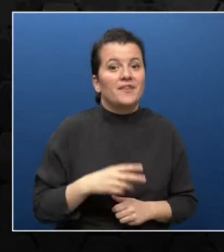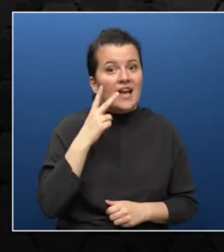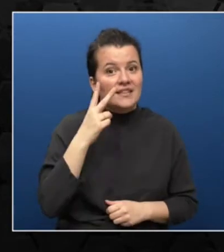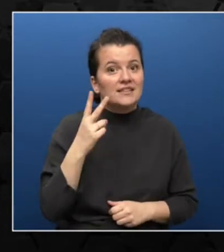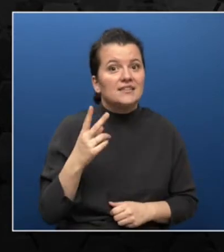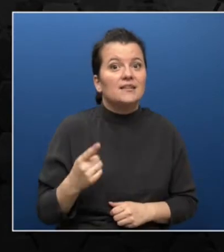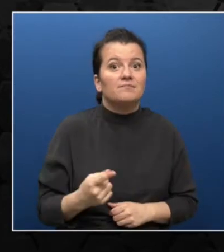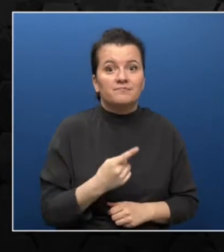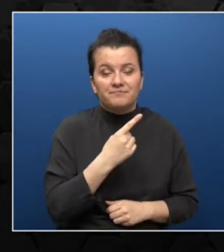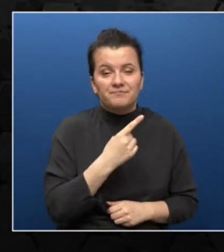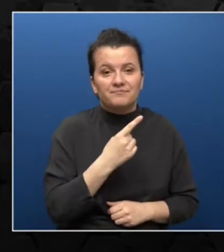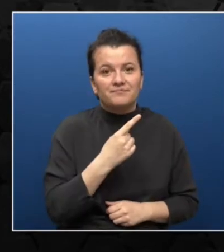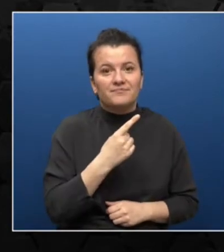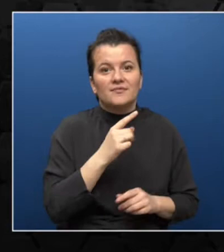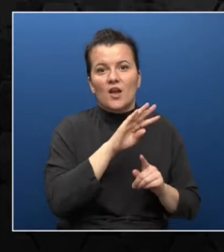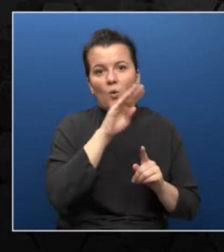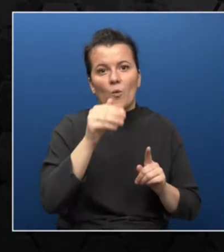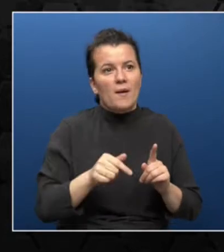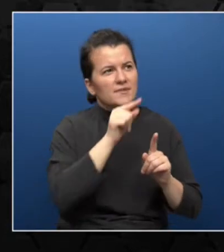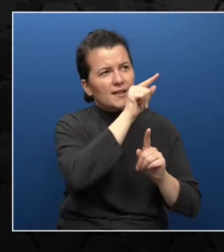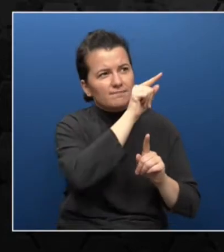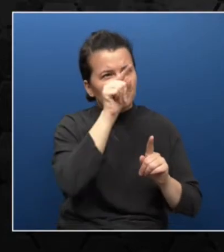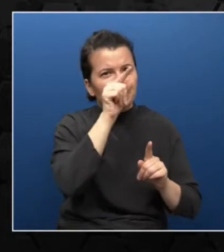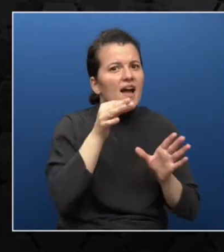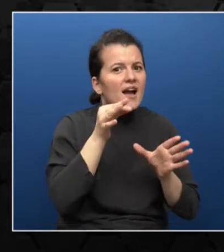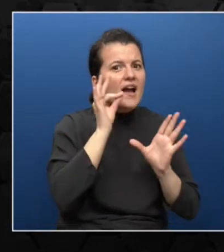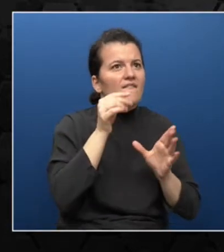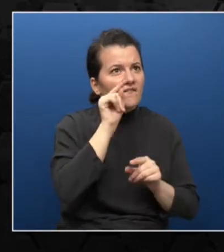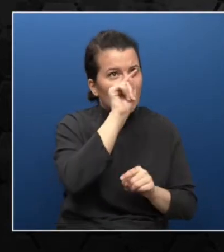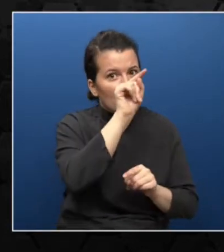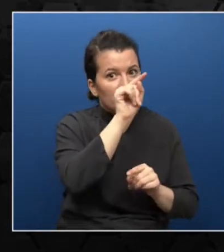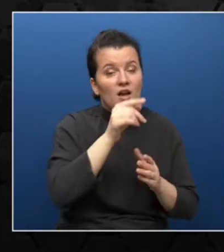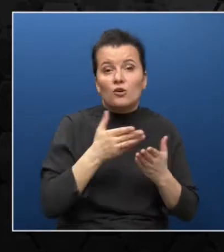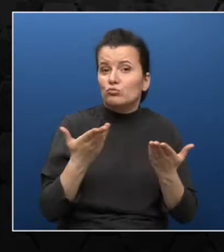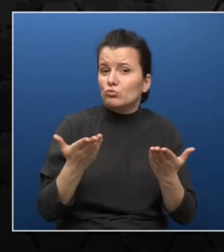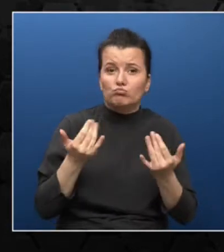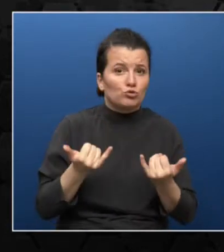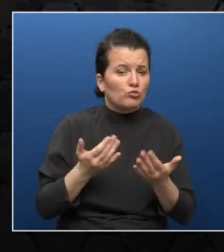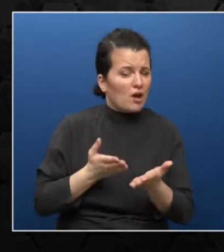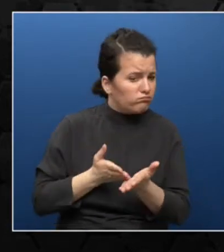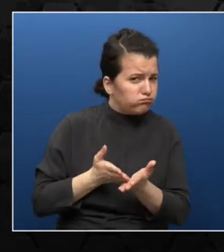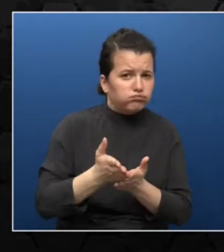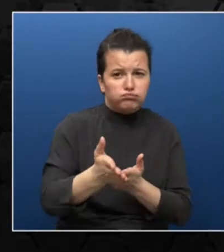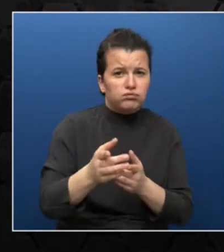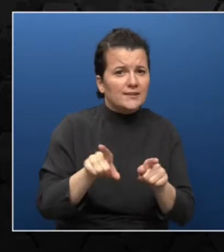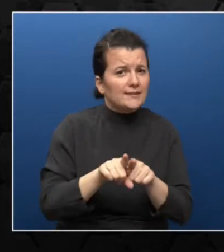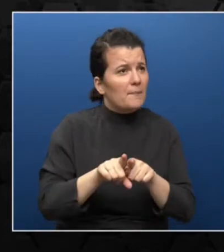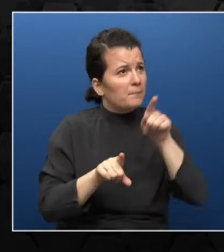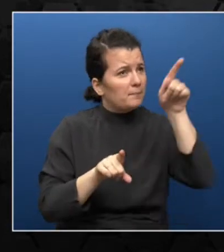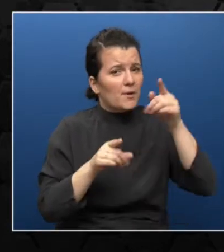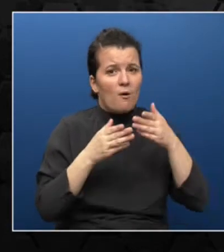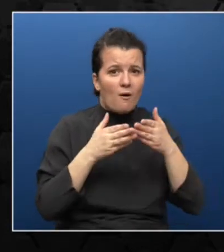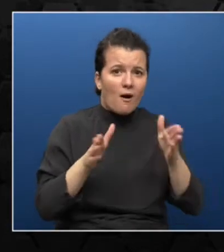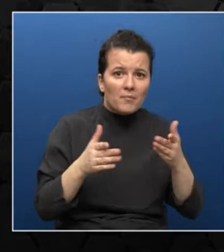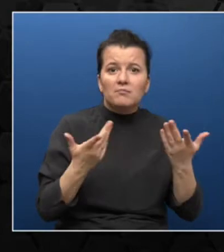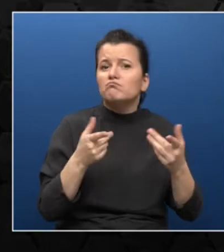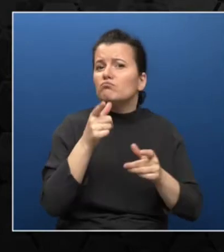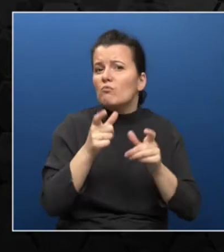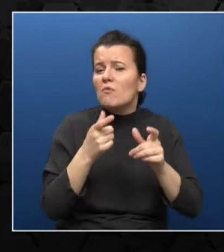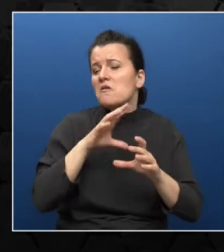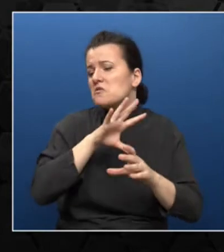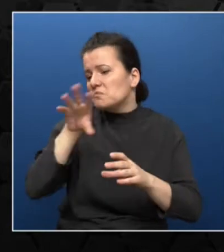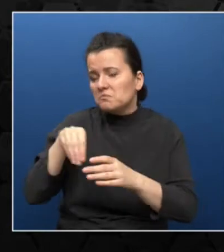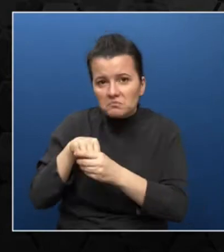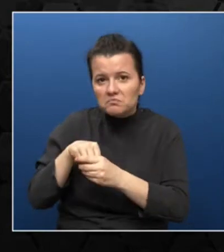of the website as well, and it's open during the whole conference for people to join, meet, and chat. It is